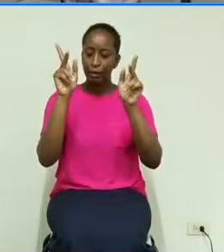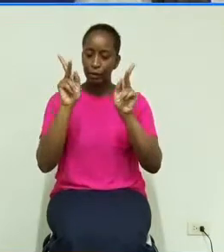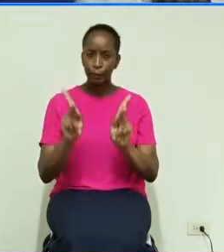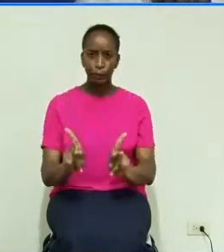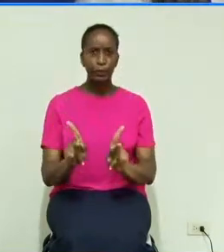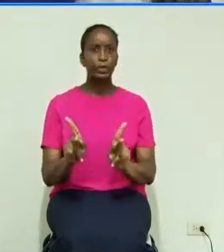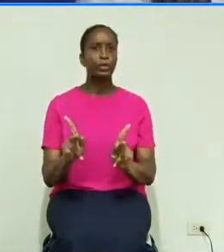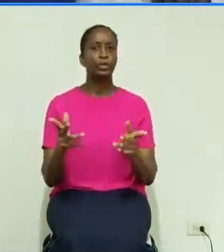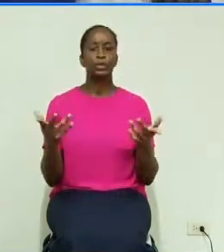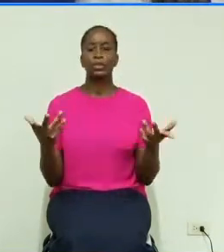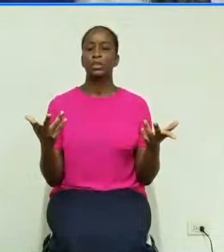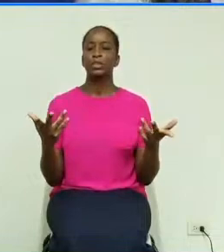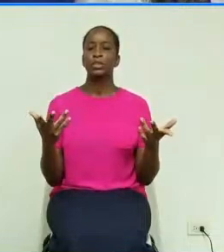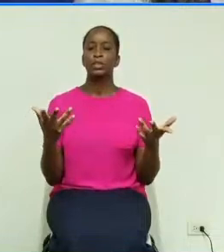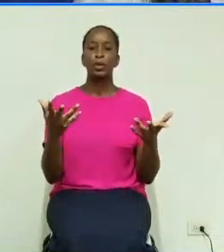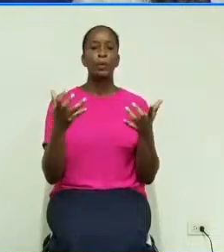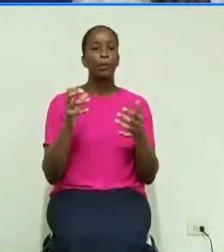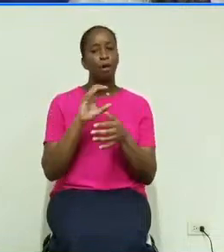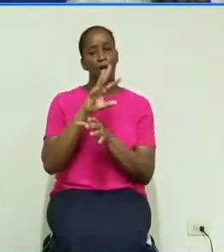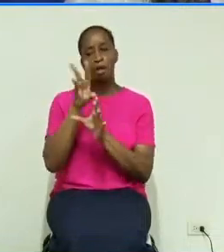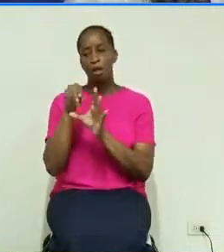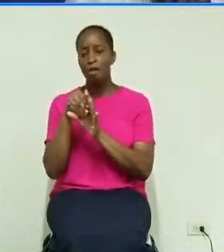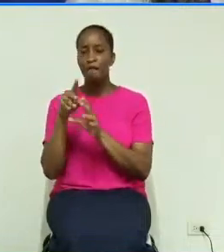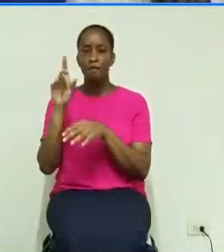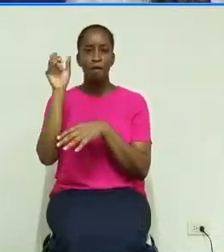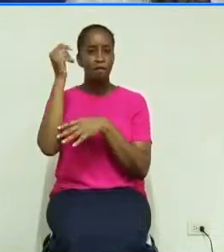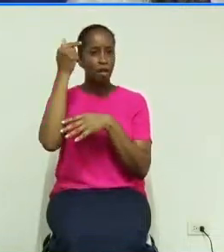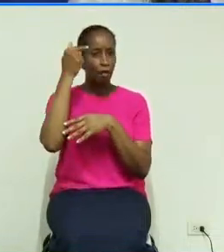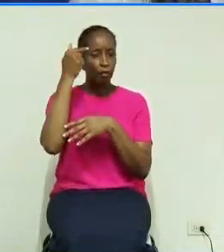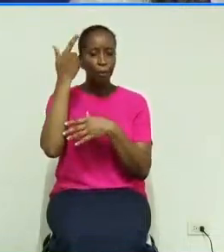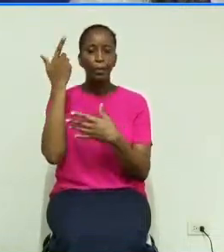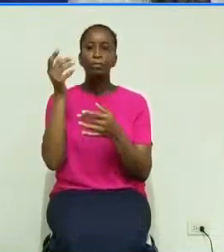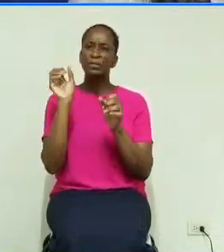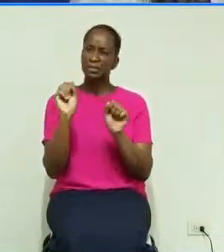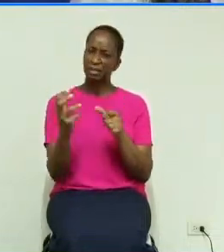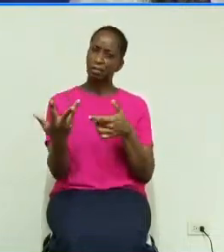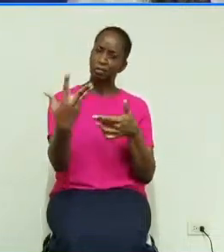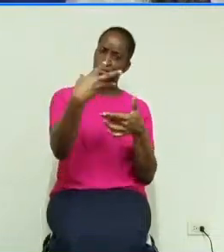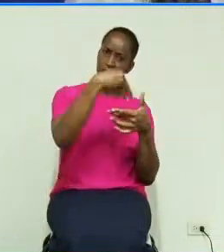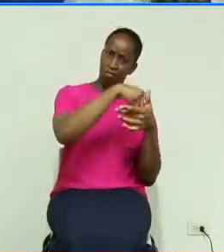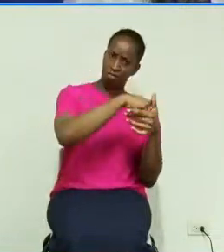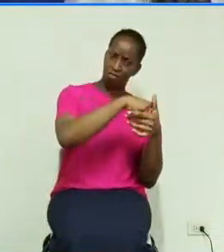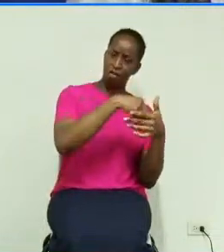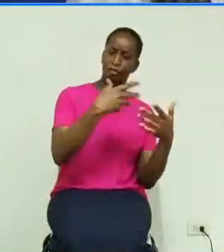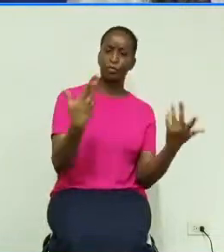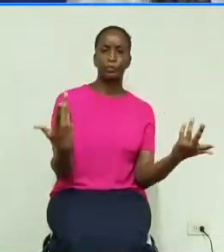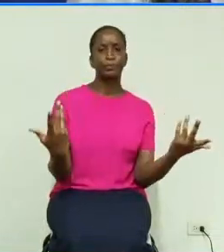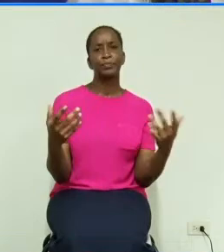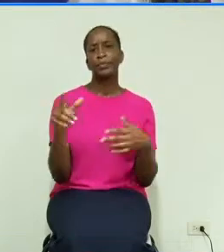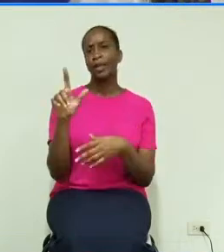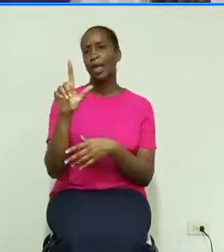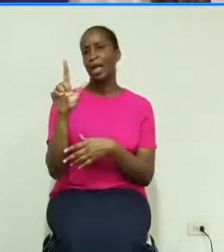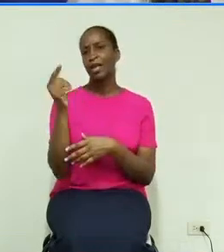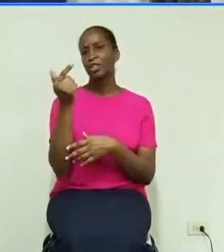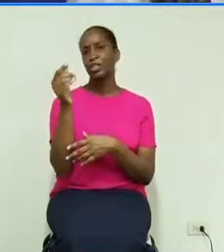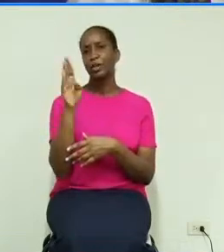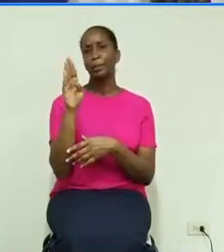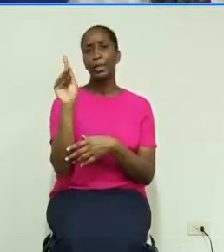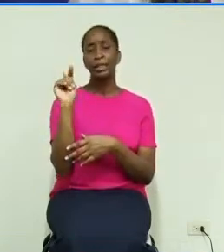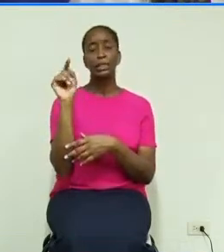the LGBTQ community, the youth, women, who in many respects